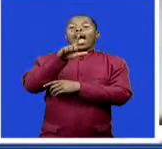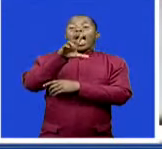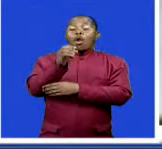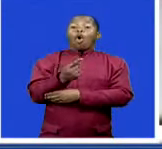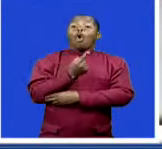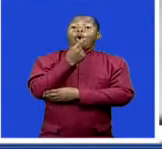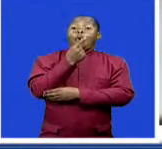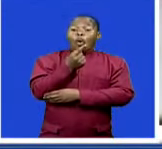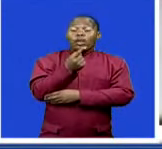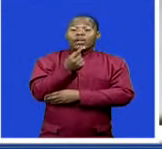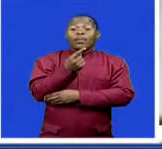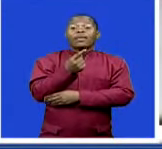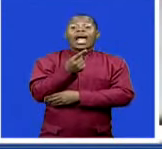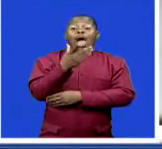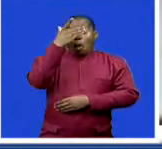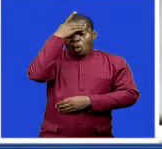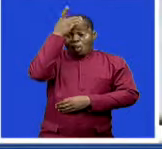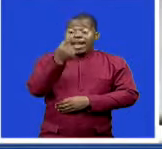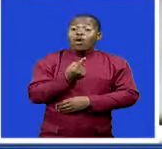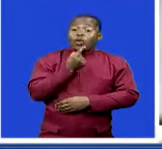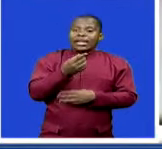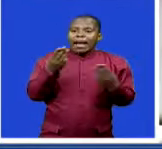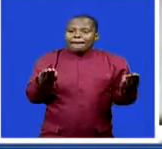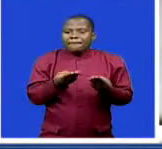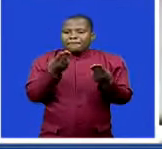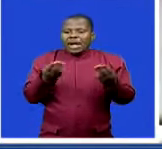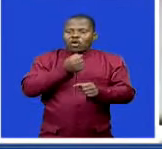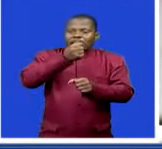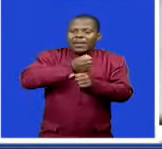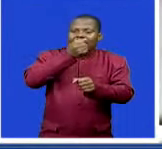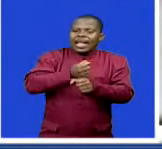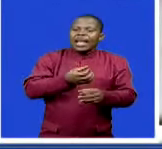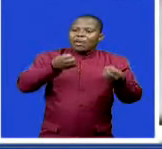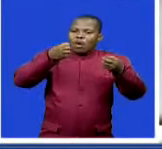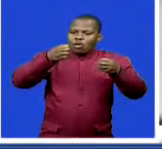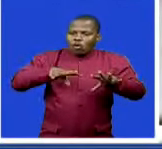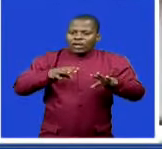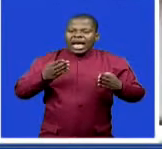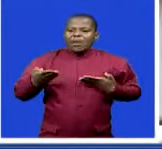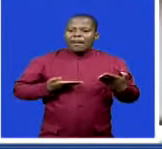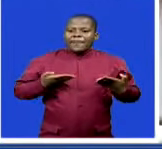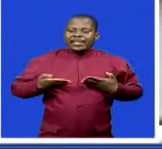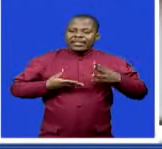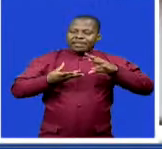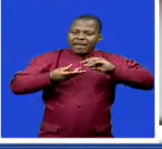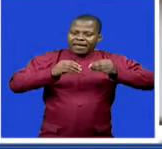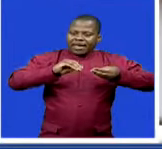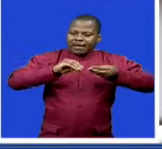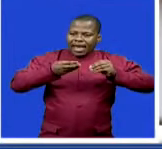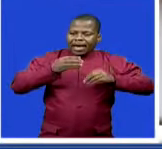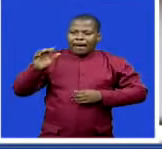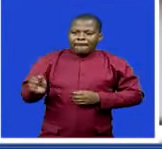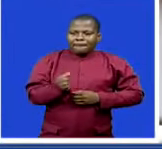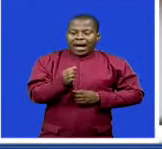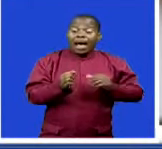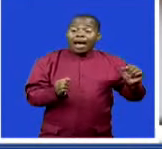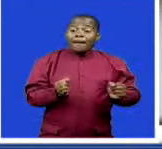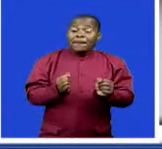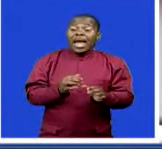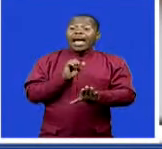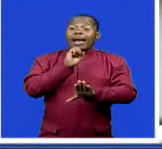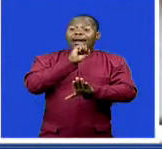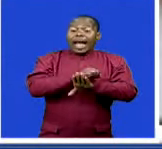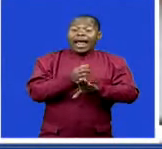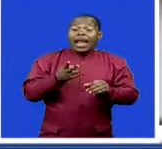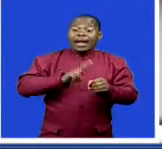jobs will be re-employed once the companies where they were employed are up and running again. The business community was represented